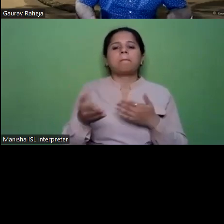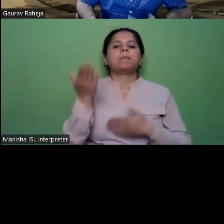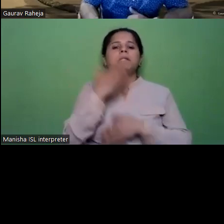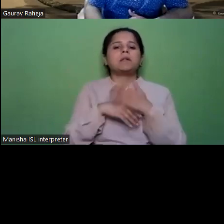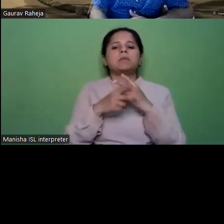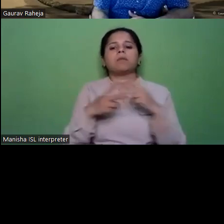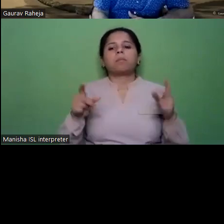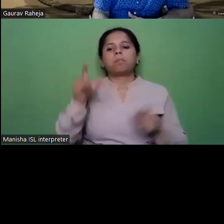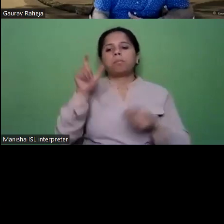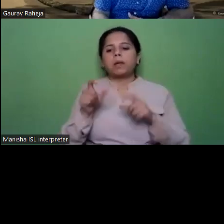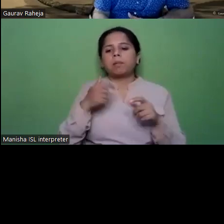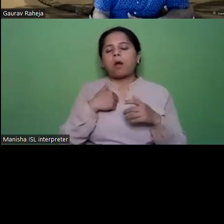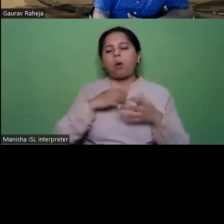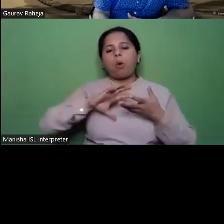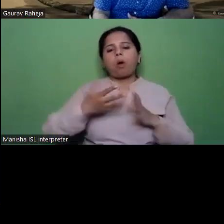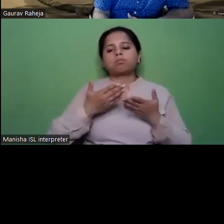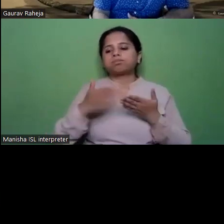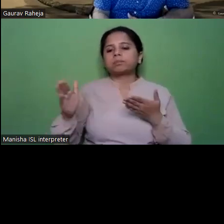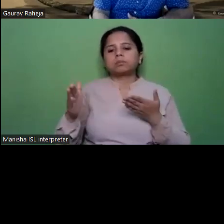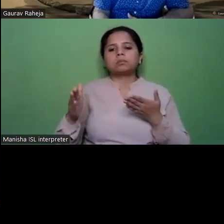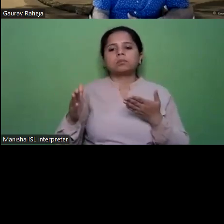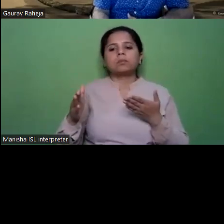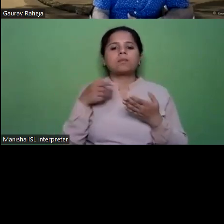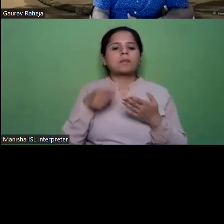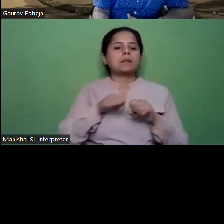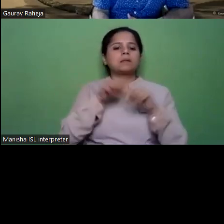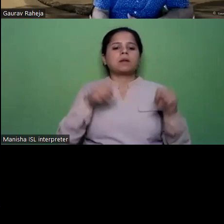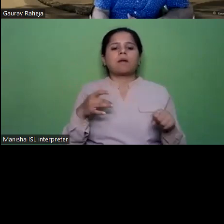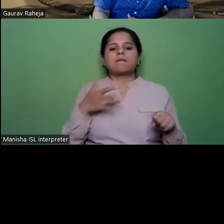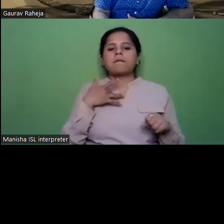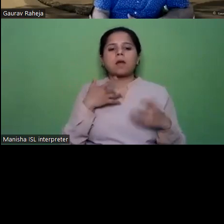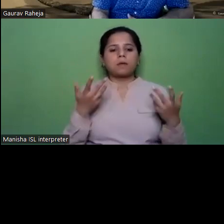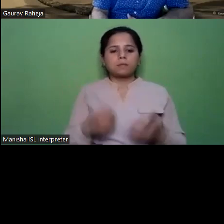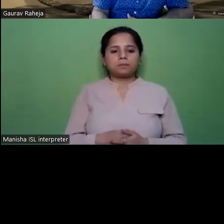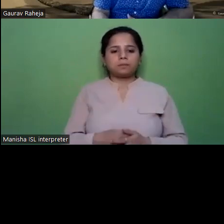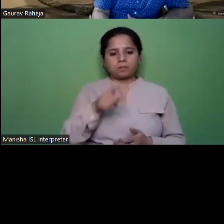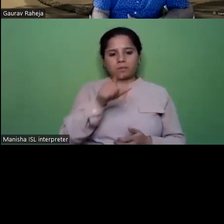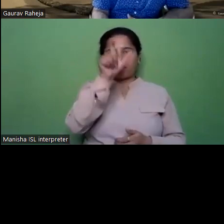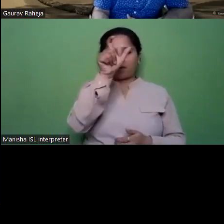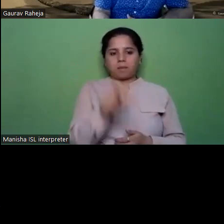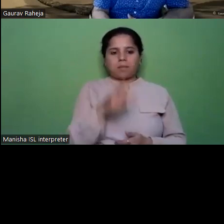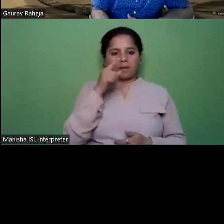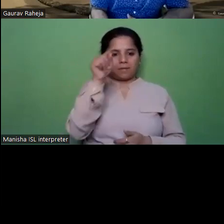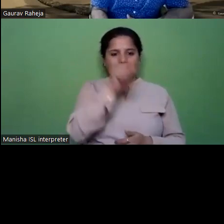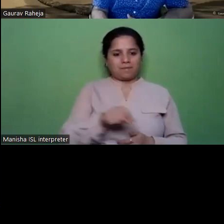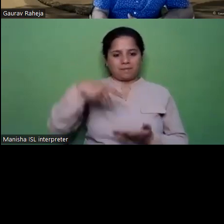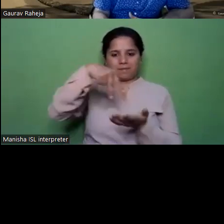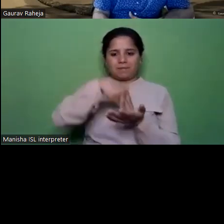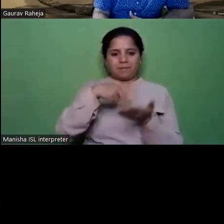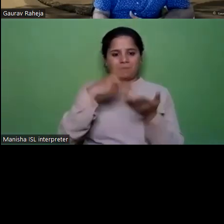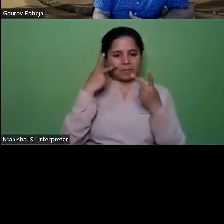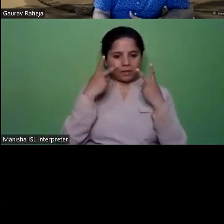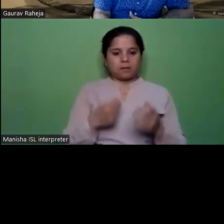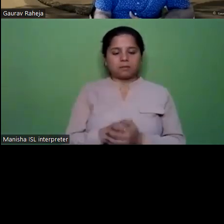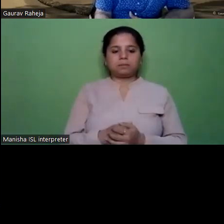on this in the systems that we actually create. So if this is a human that stands here, it is the